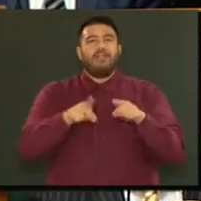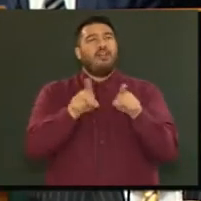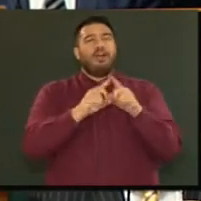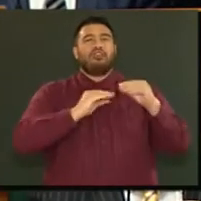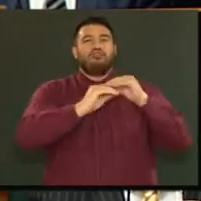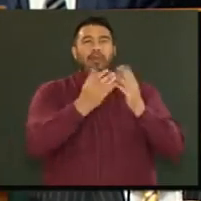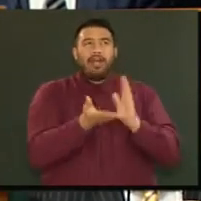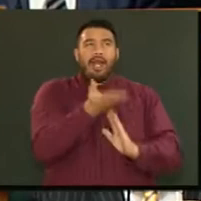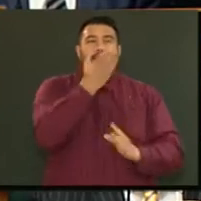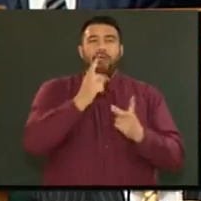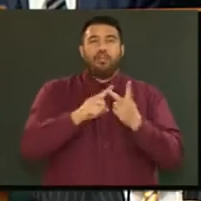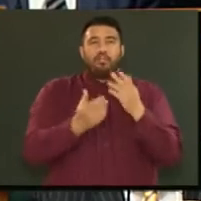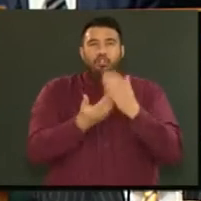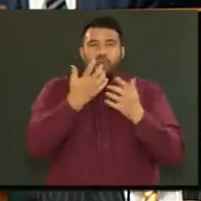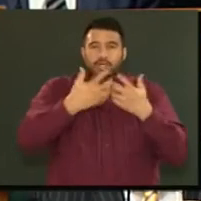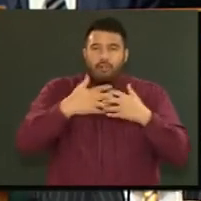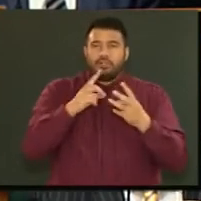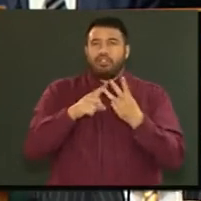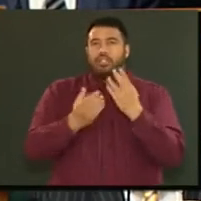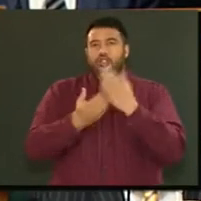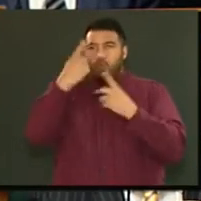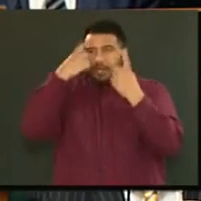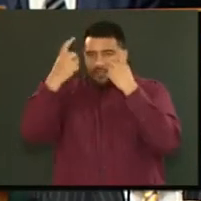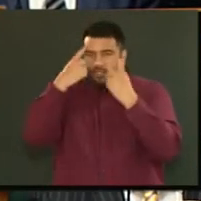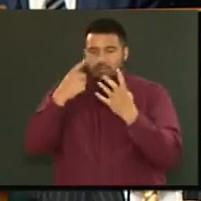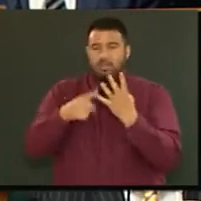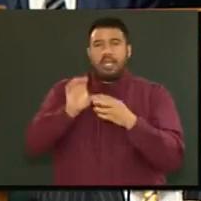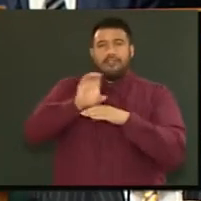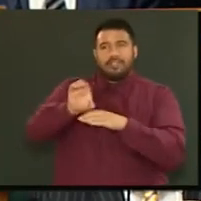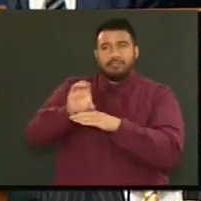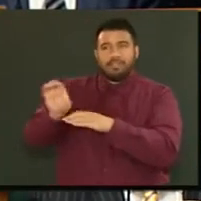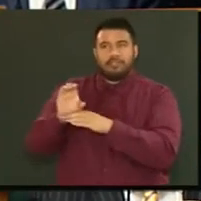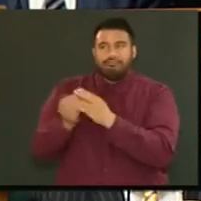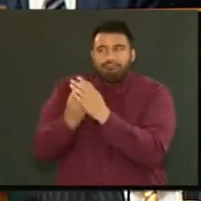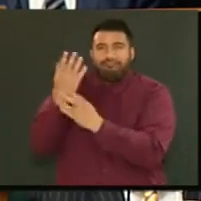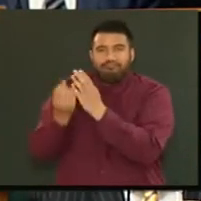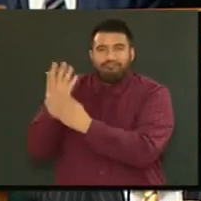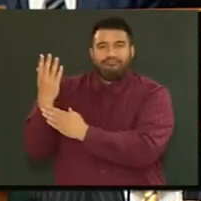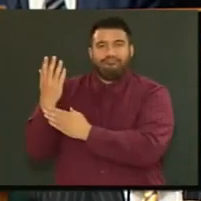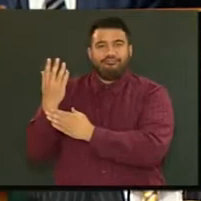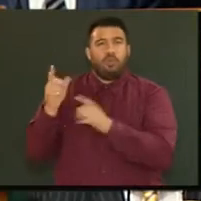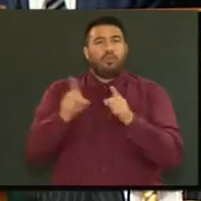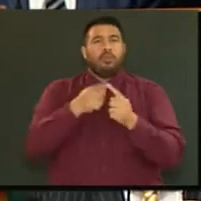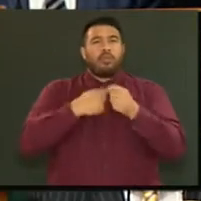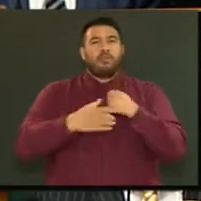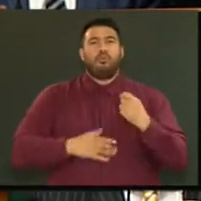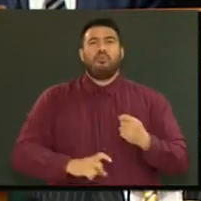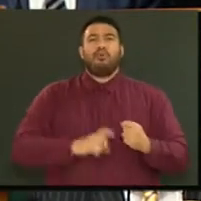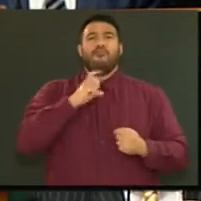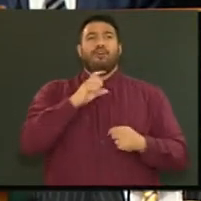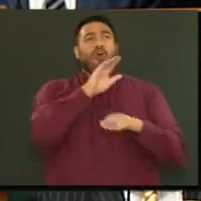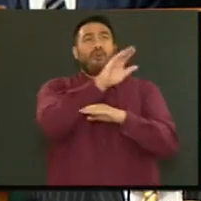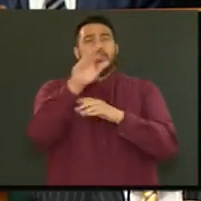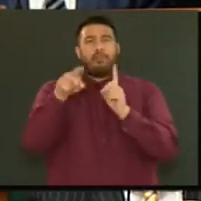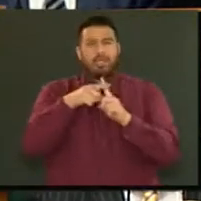new technologies, innovation and investment. We are becoming more confident, both overseas and